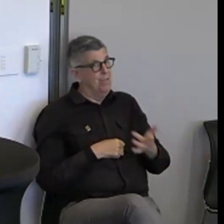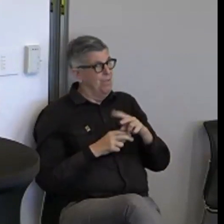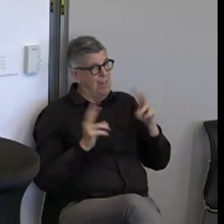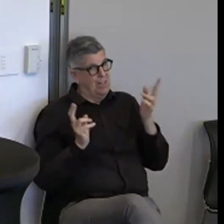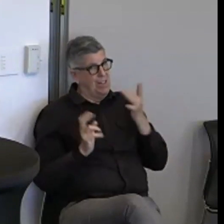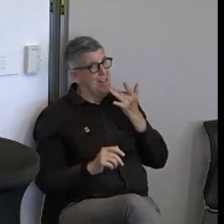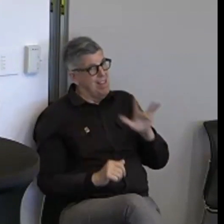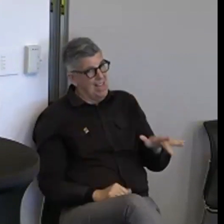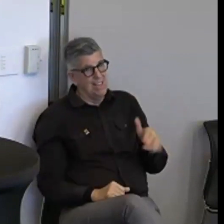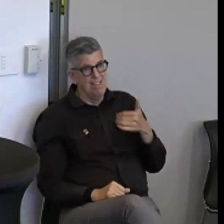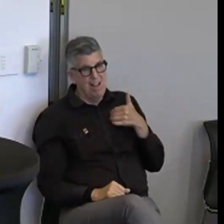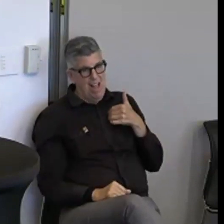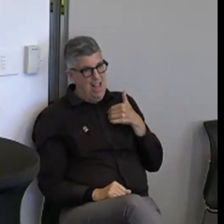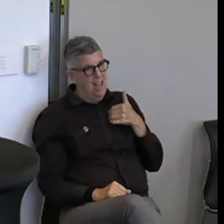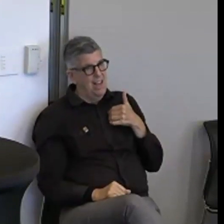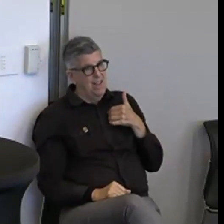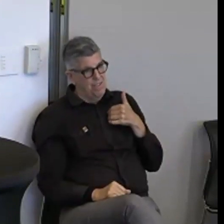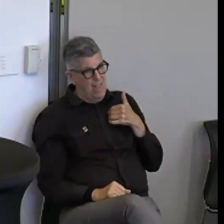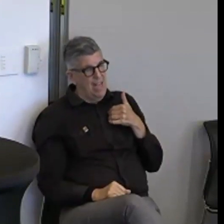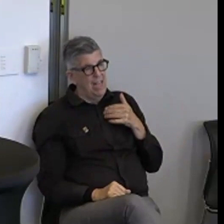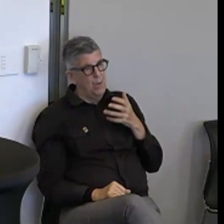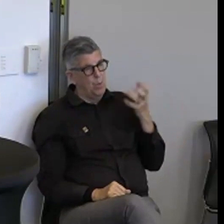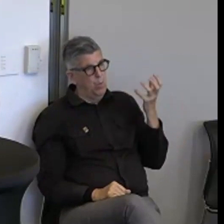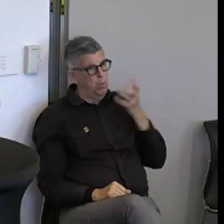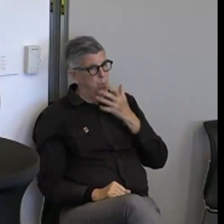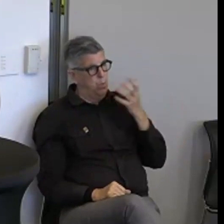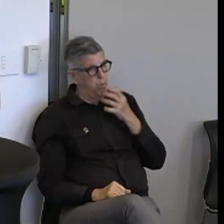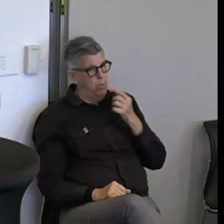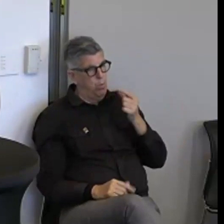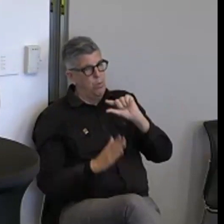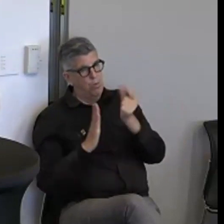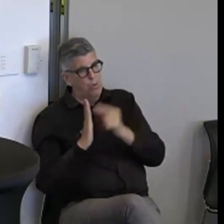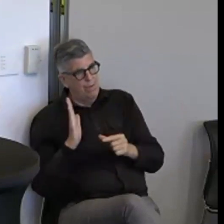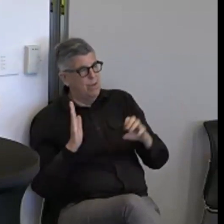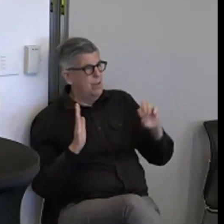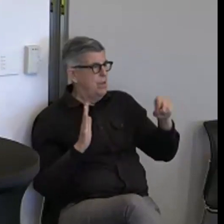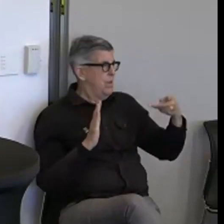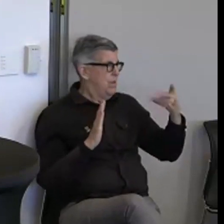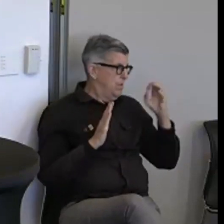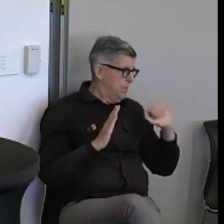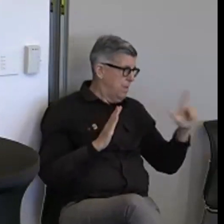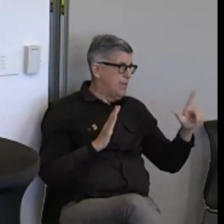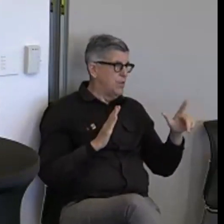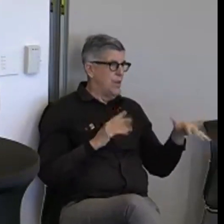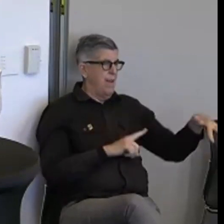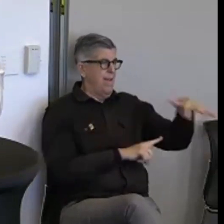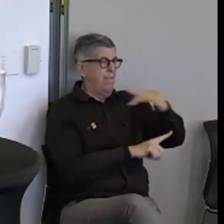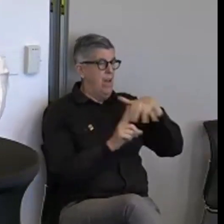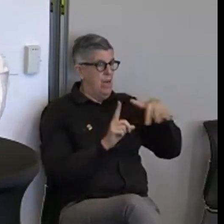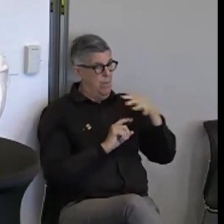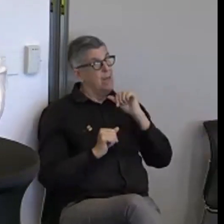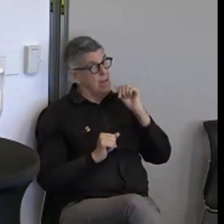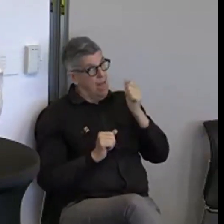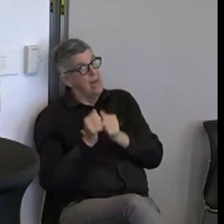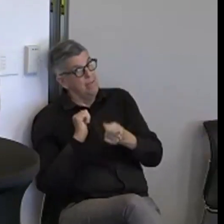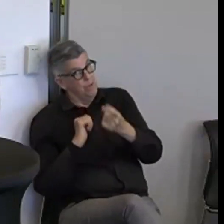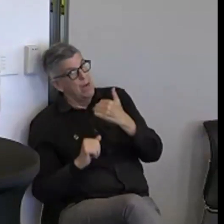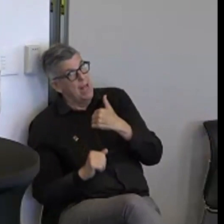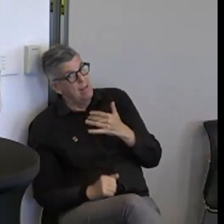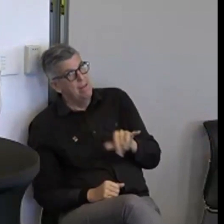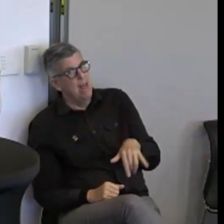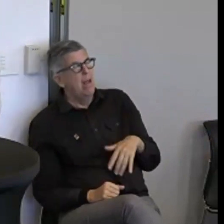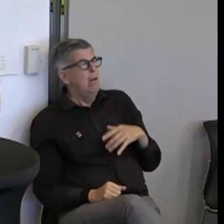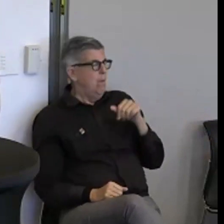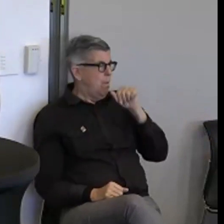have that kind of a rich graphical spatial environment. Not everybody does. So when I sort